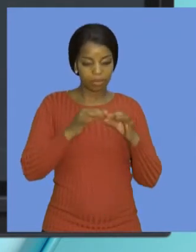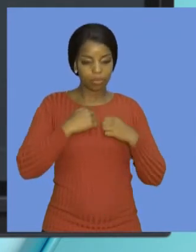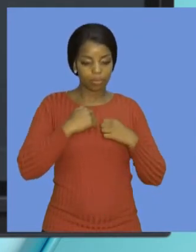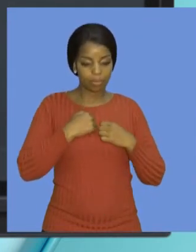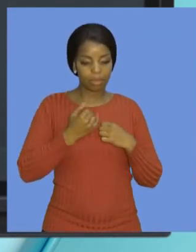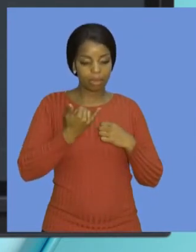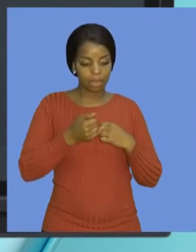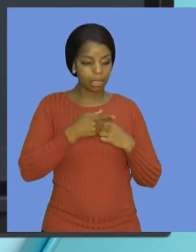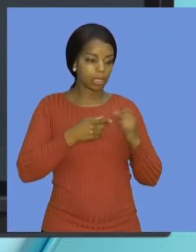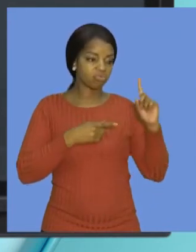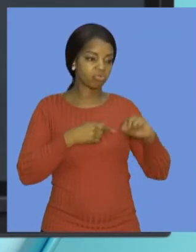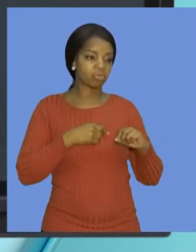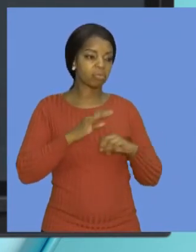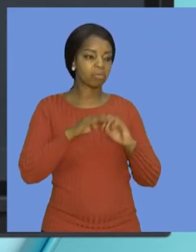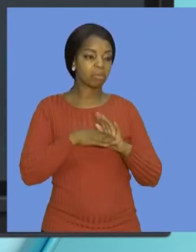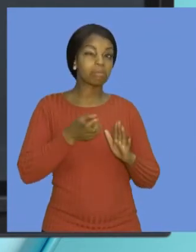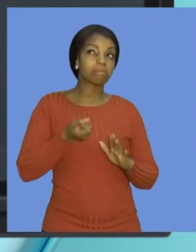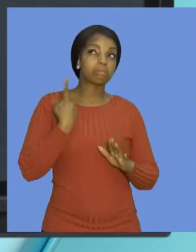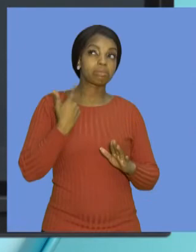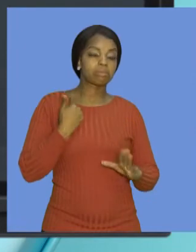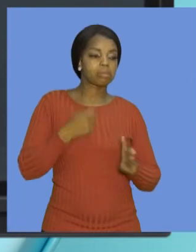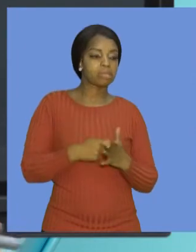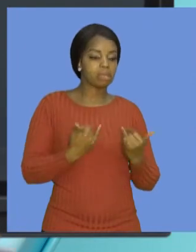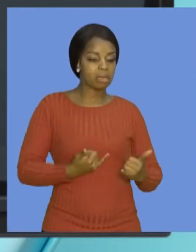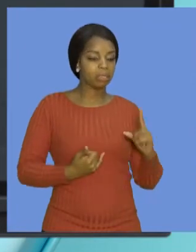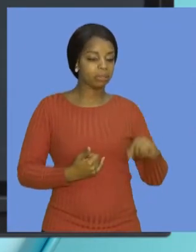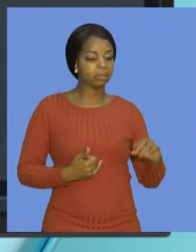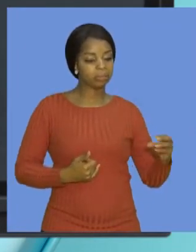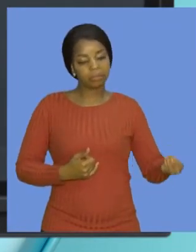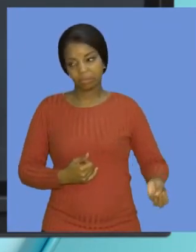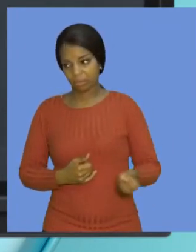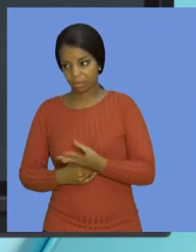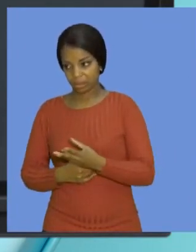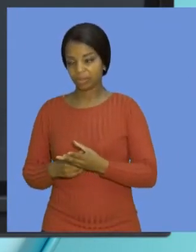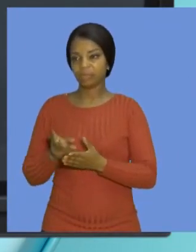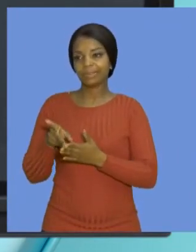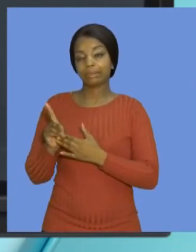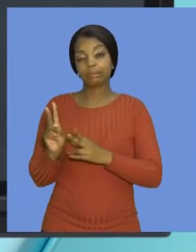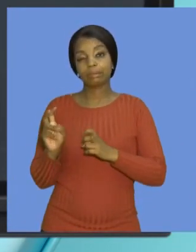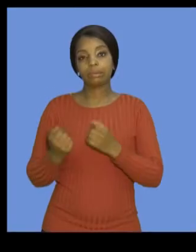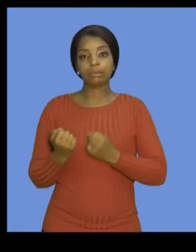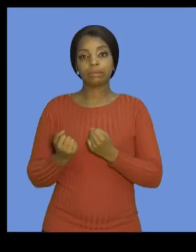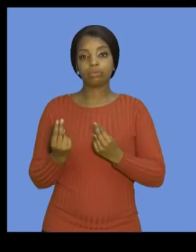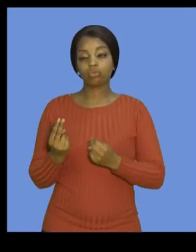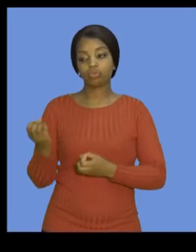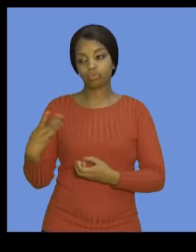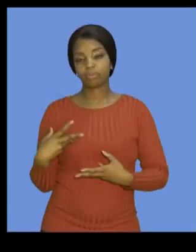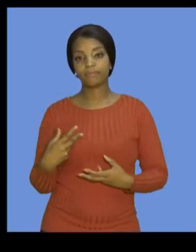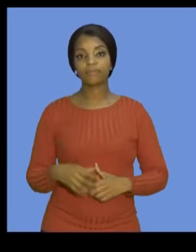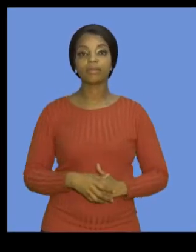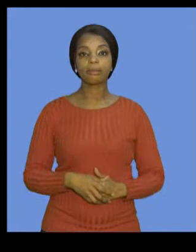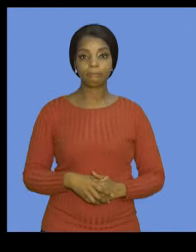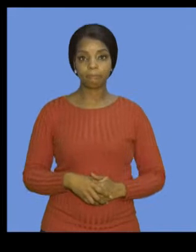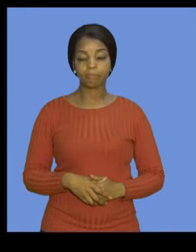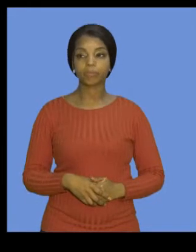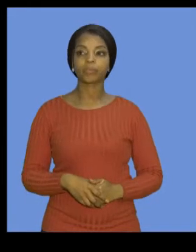has decreased to after a certain duration of time. Now, if we were to calculate this, so we